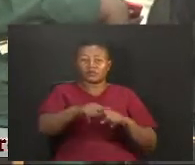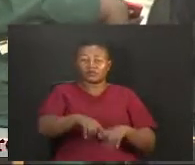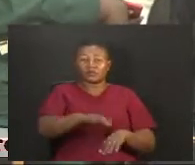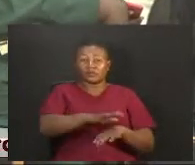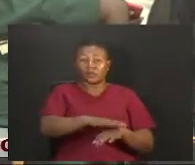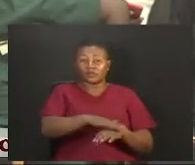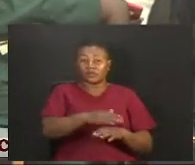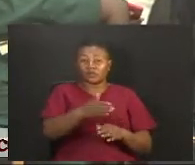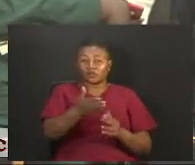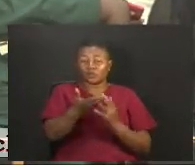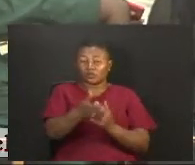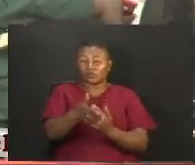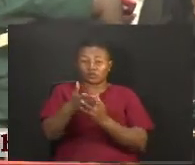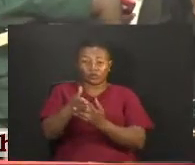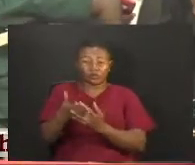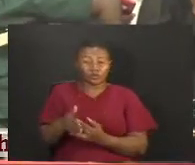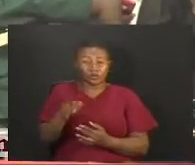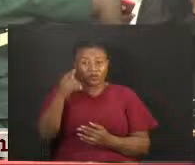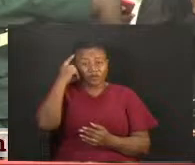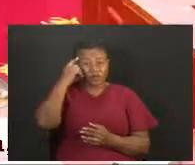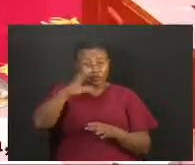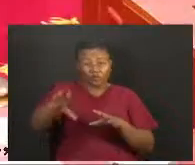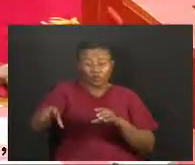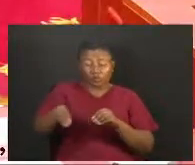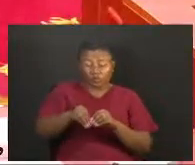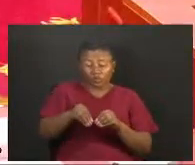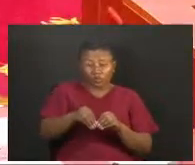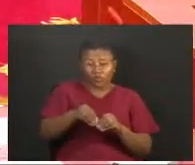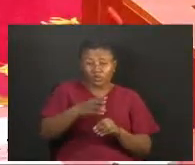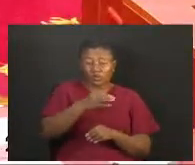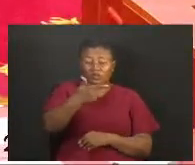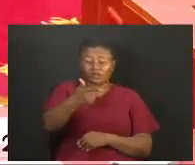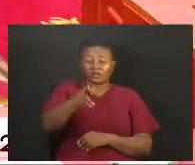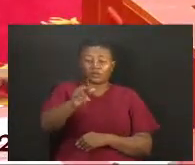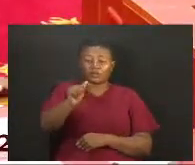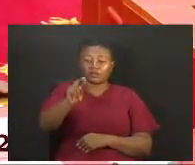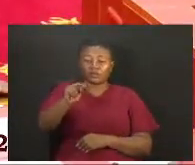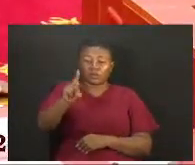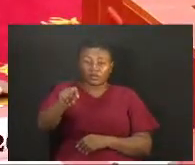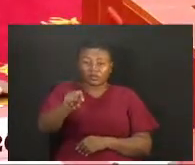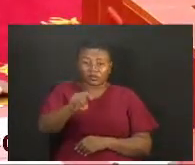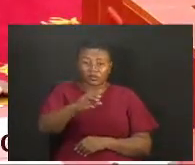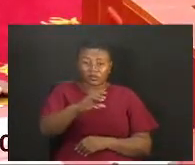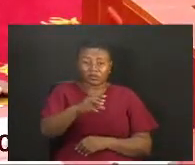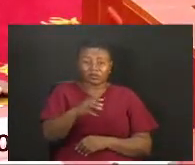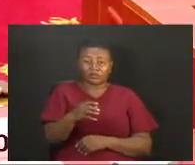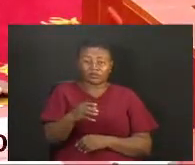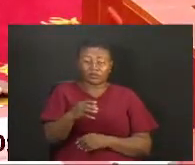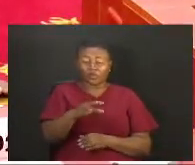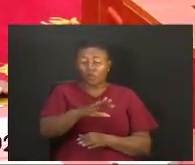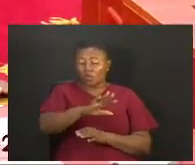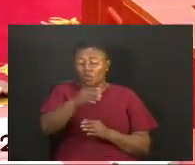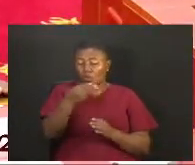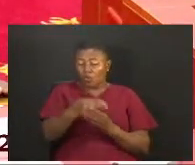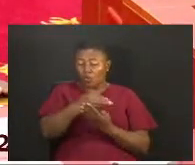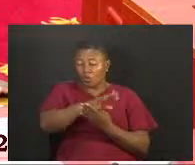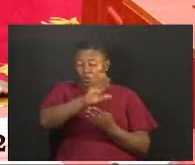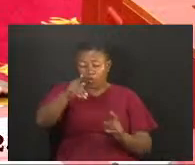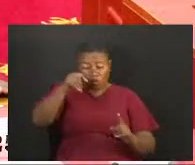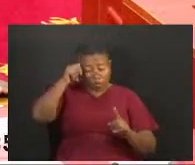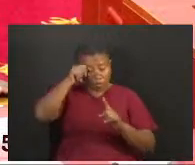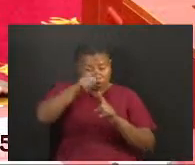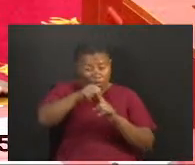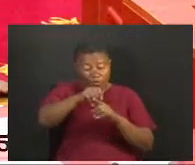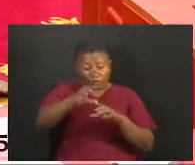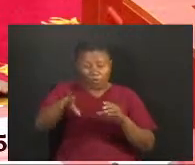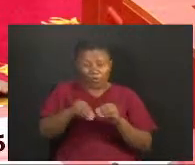estimate for total revenue and grant and total expenditure, the projected overall balance on commitment basis is